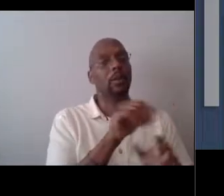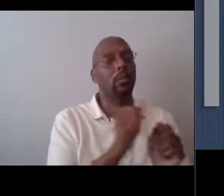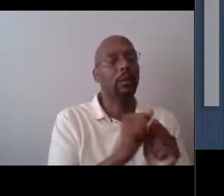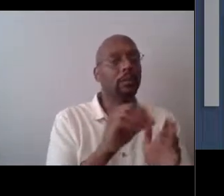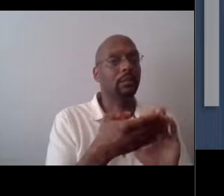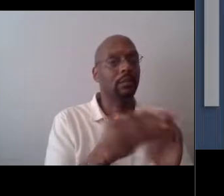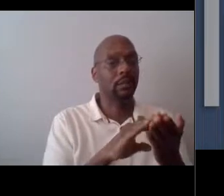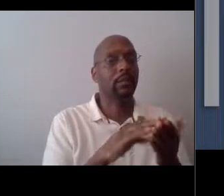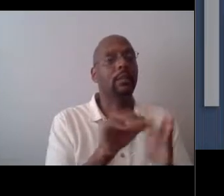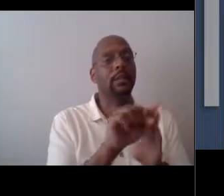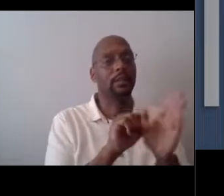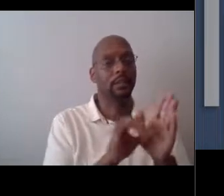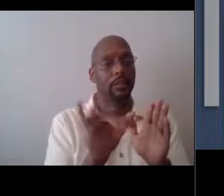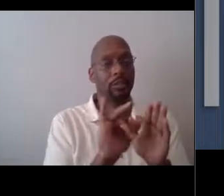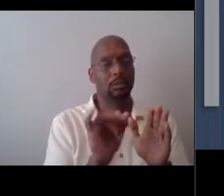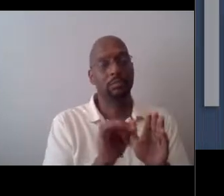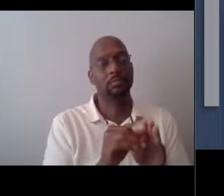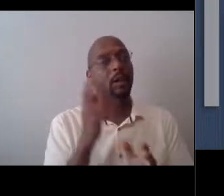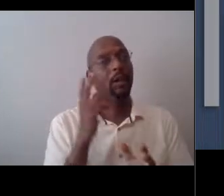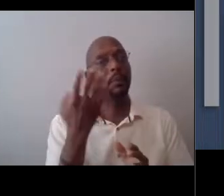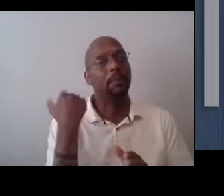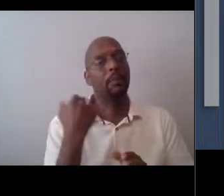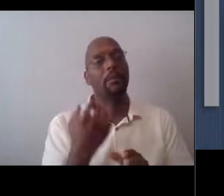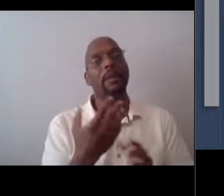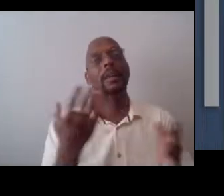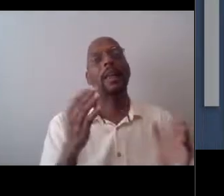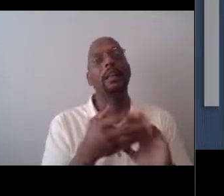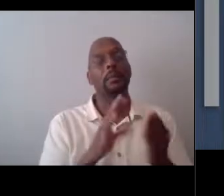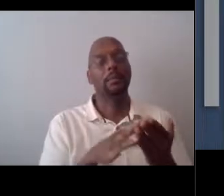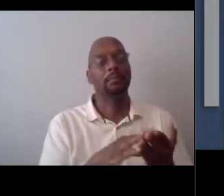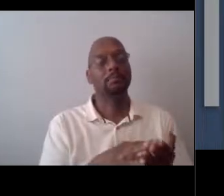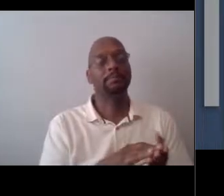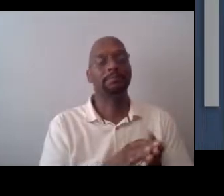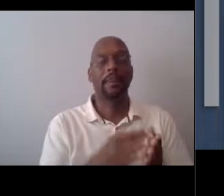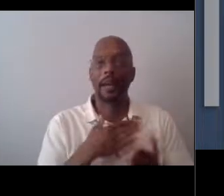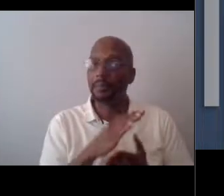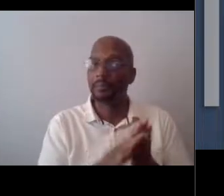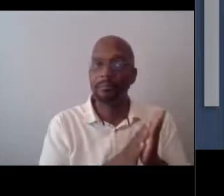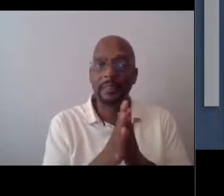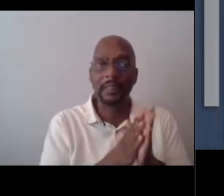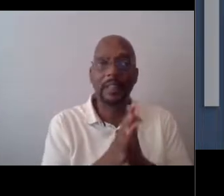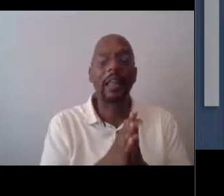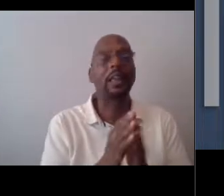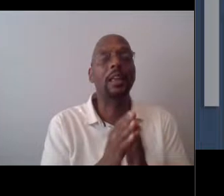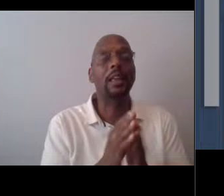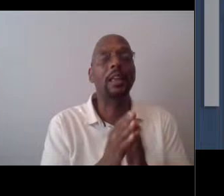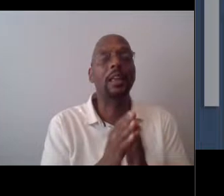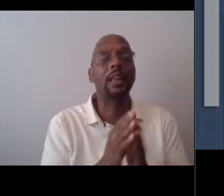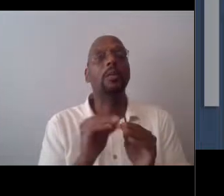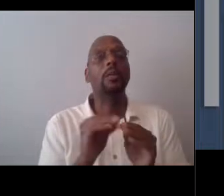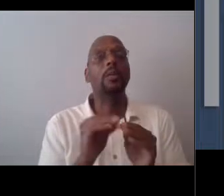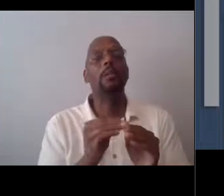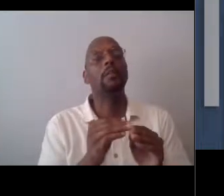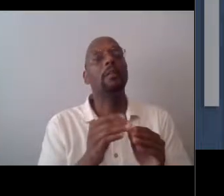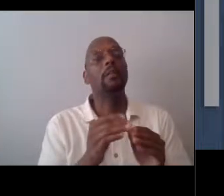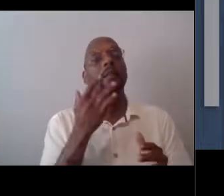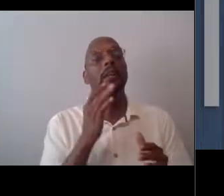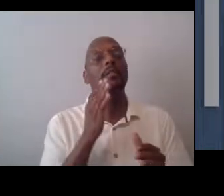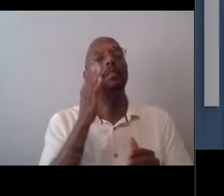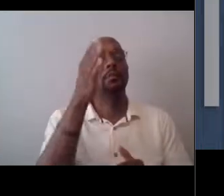I've heard that from a lot of our community. So I look forward to moving in a more collaborative direction in the future.